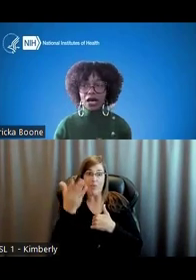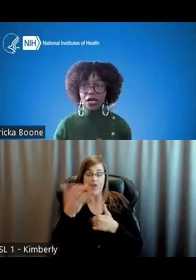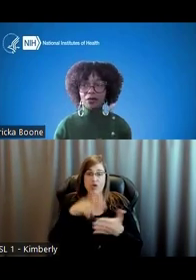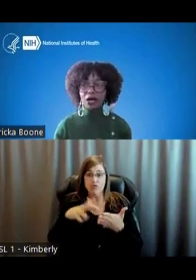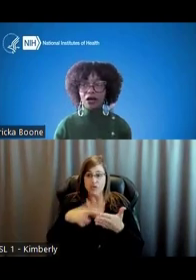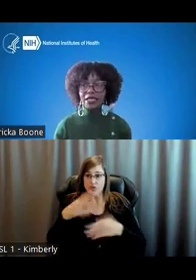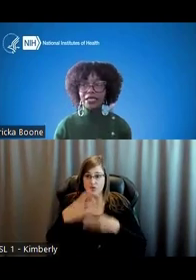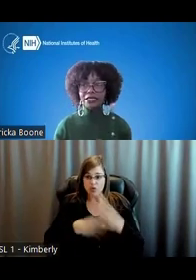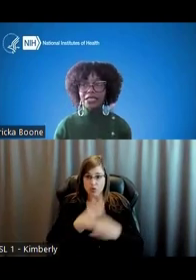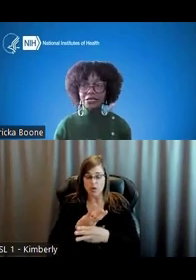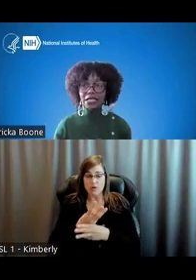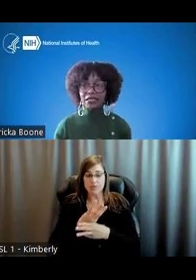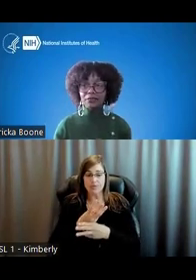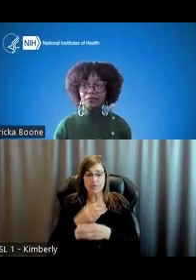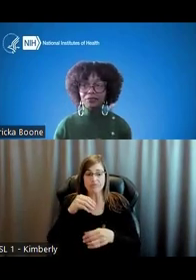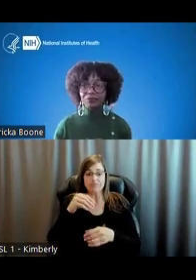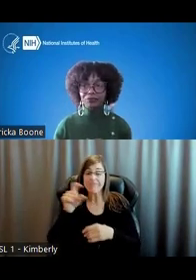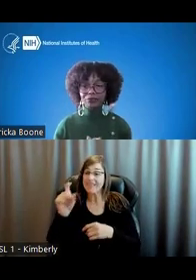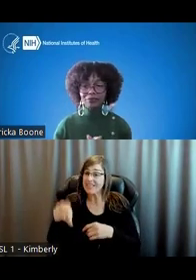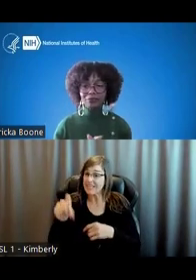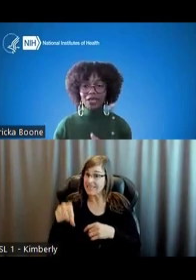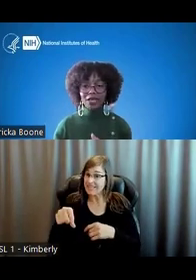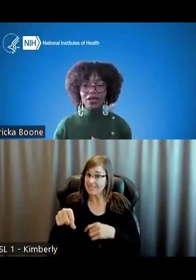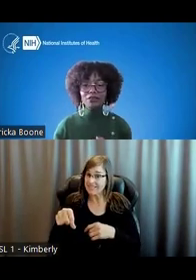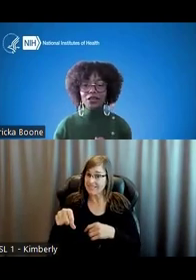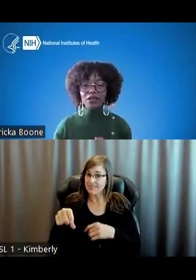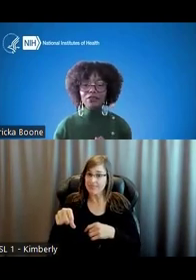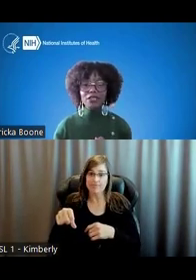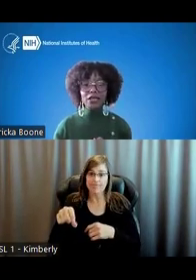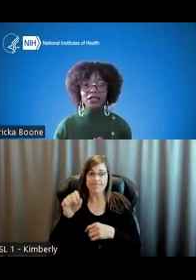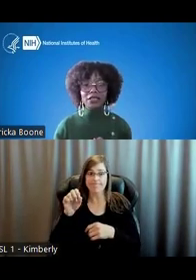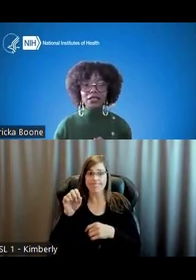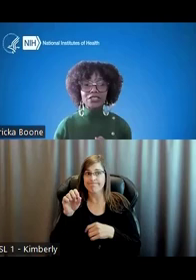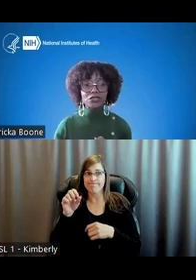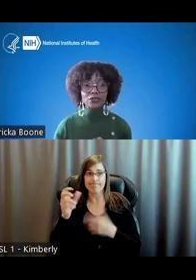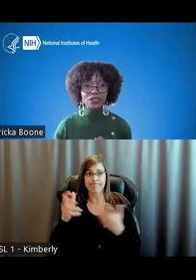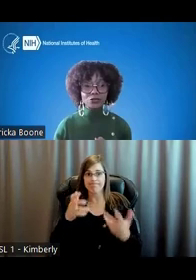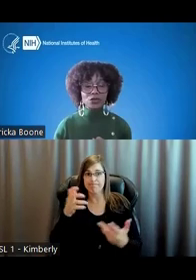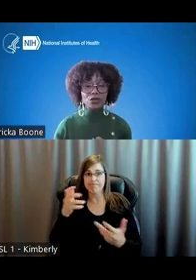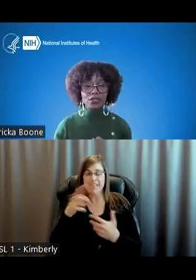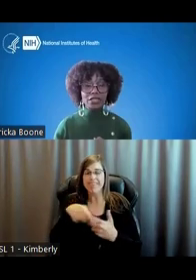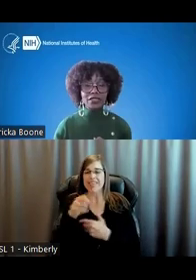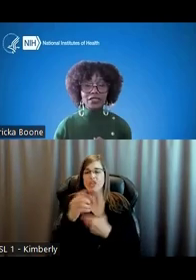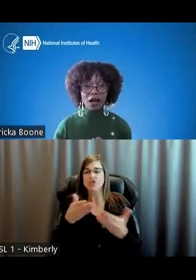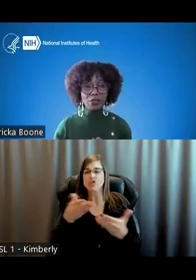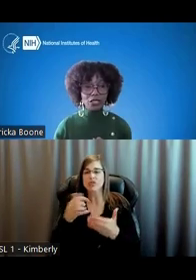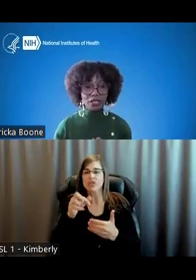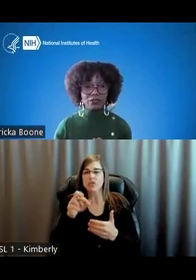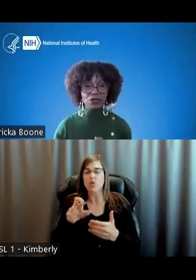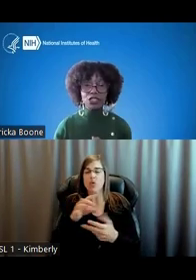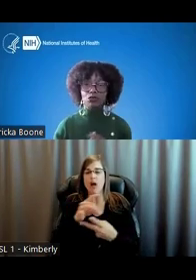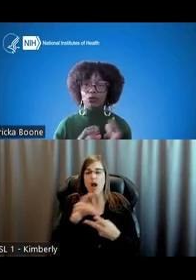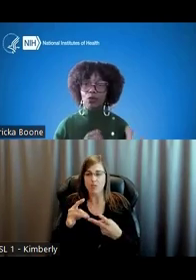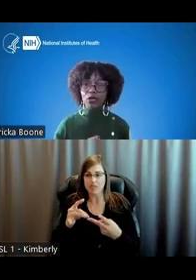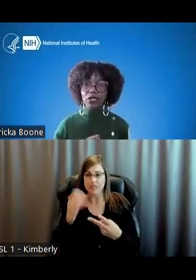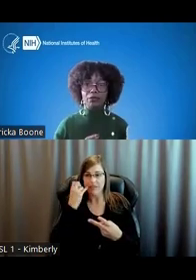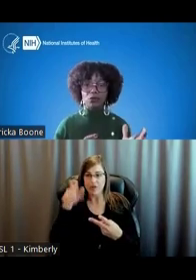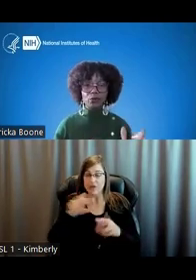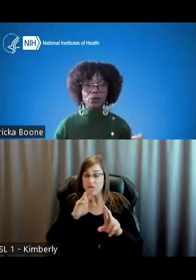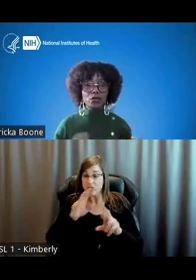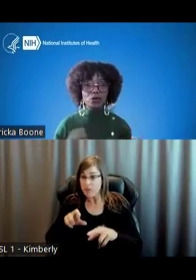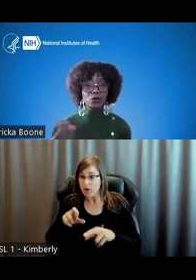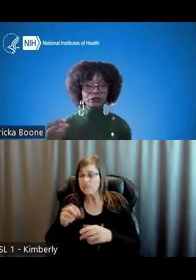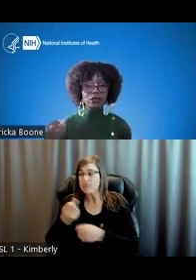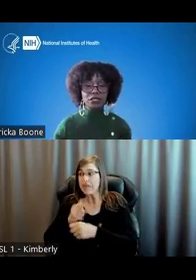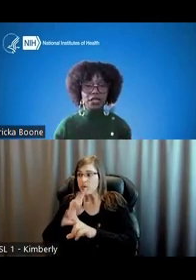world are in need of these services or these options, if you need to report, make